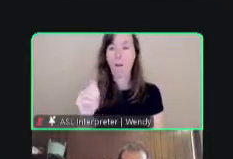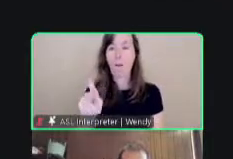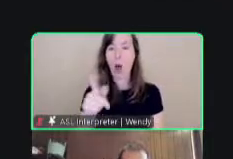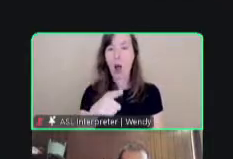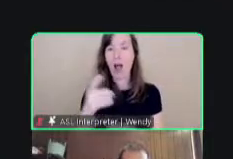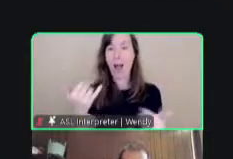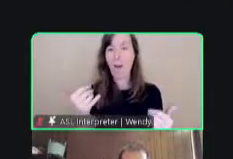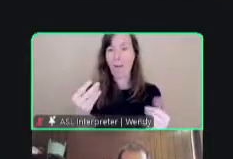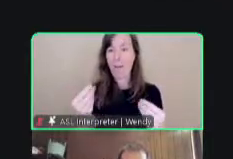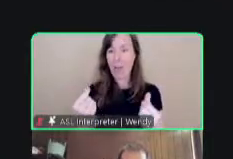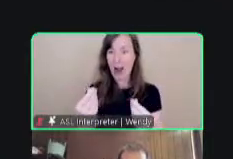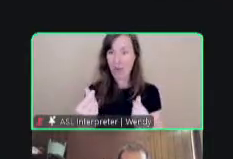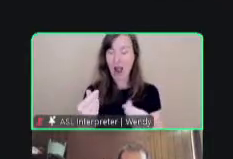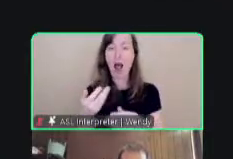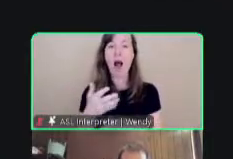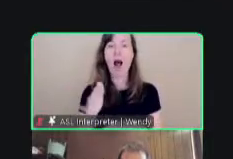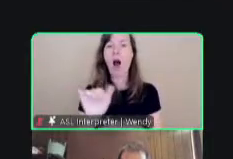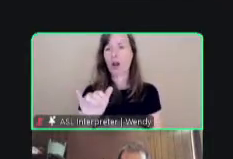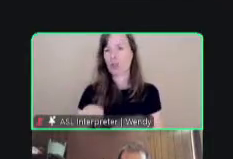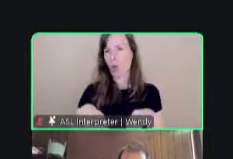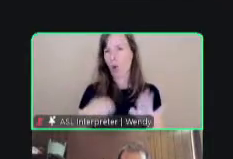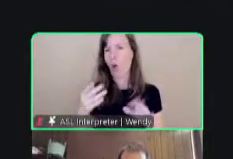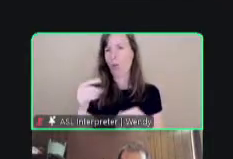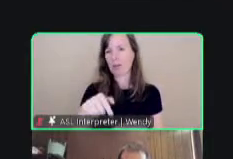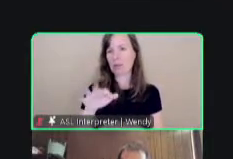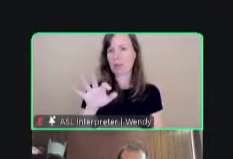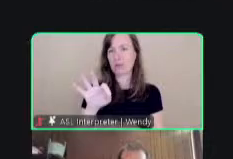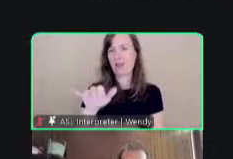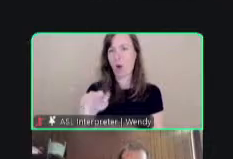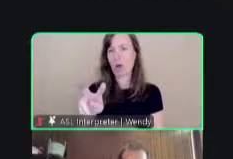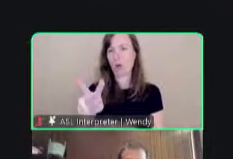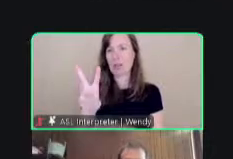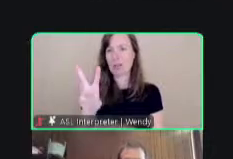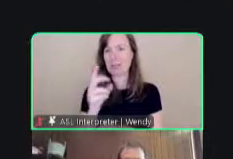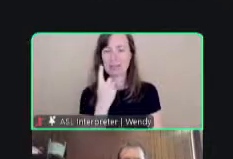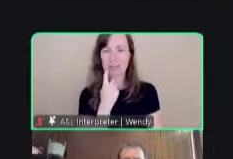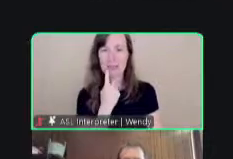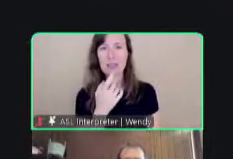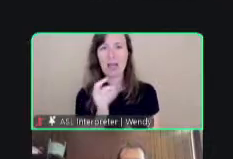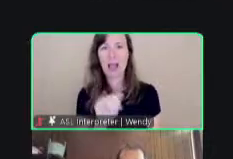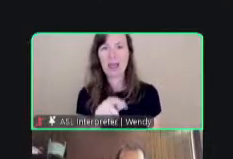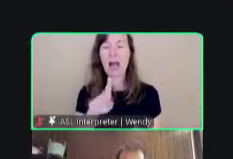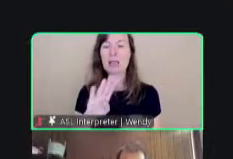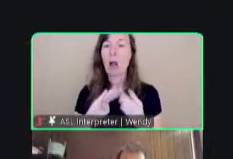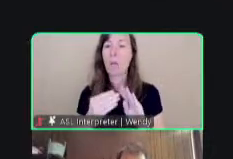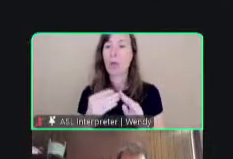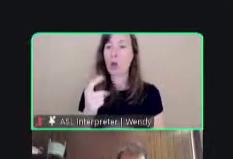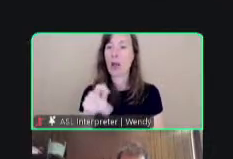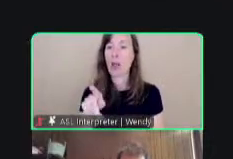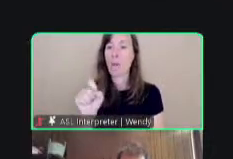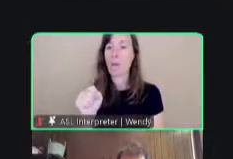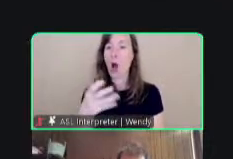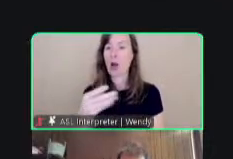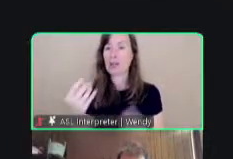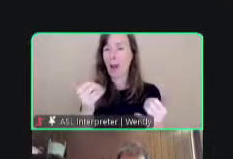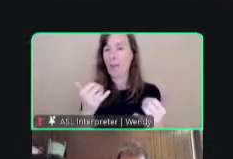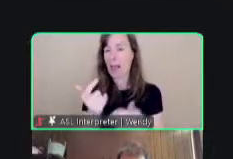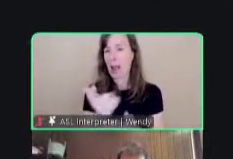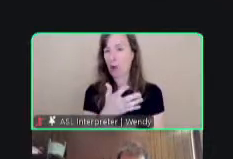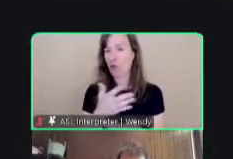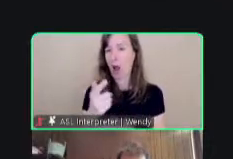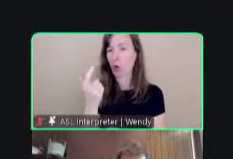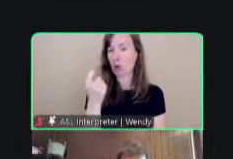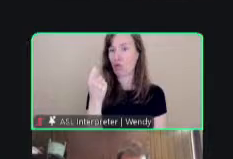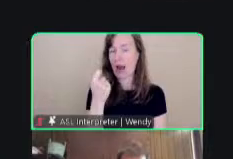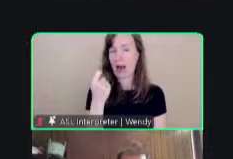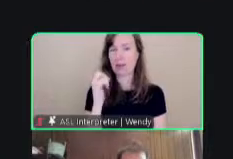in FY26 as well. That was due to the Community Parks and Playgrounds grant, which was the first time that I recall us going